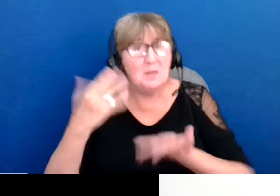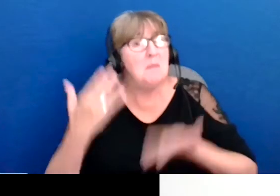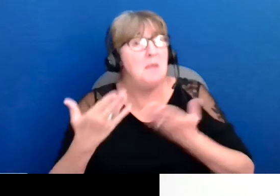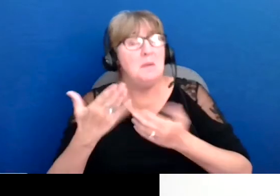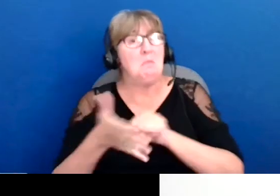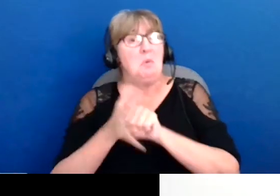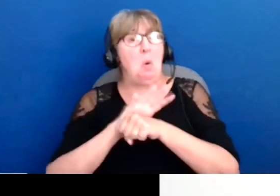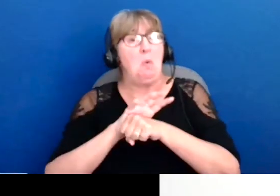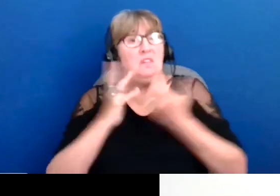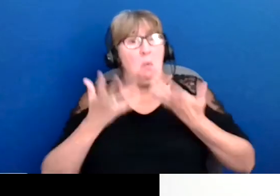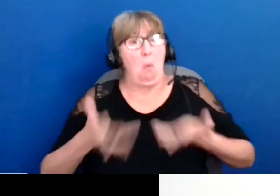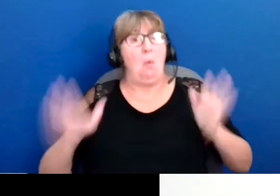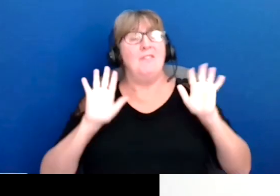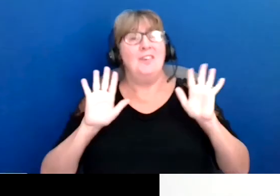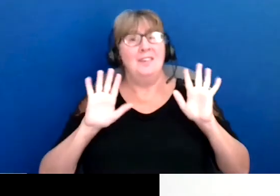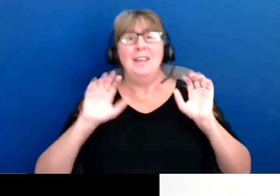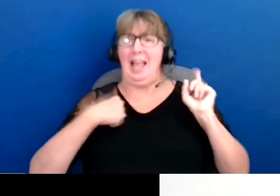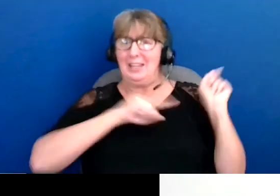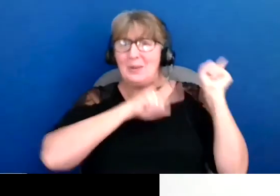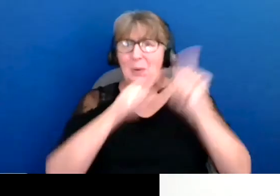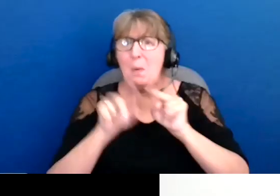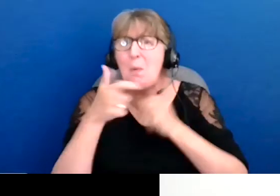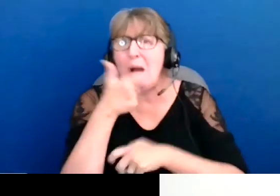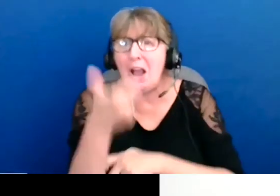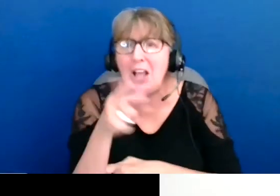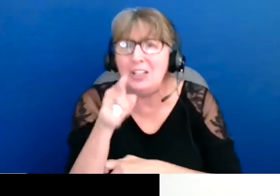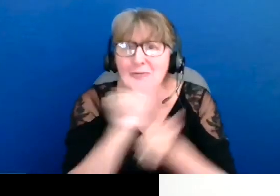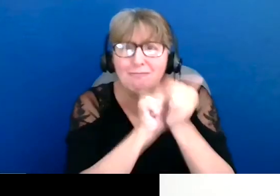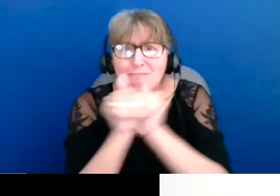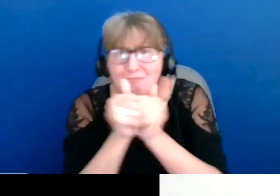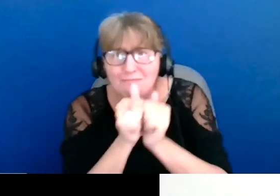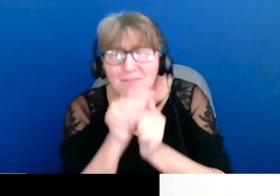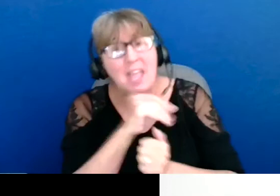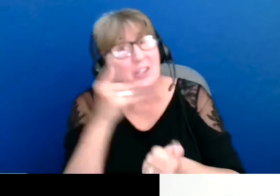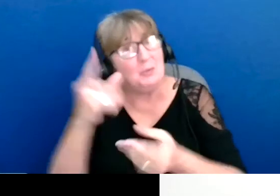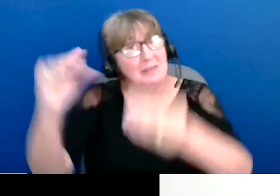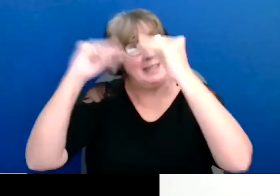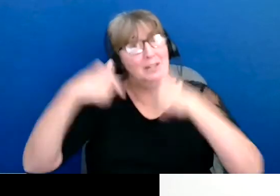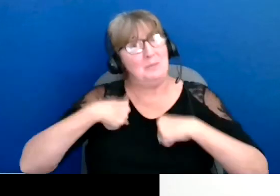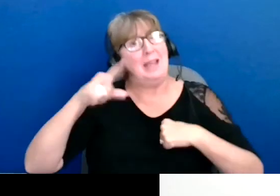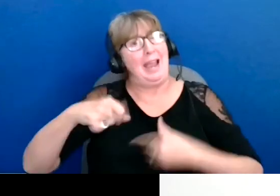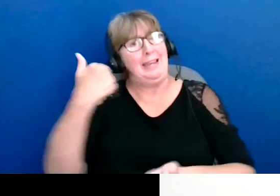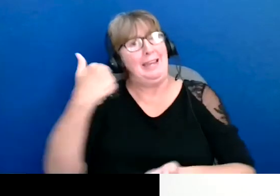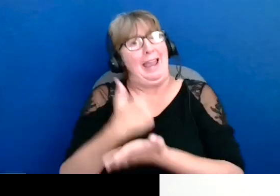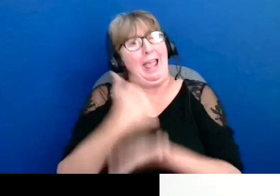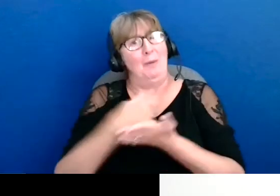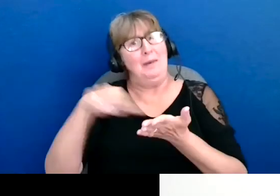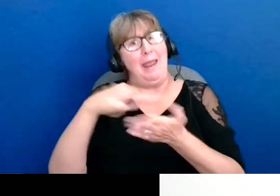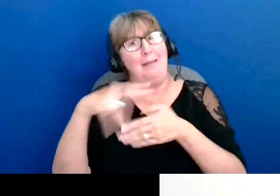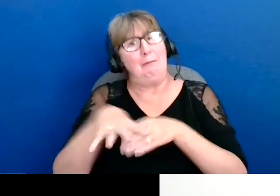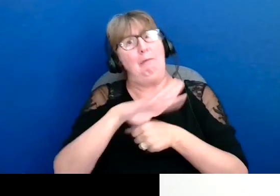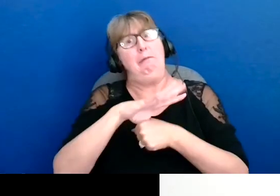ballroom dancing competition, and maybe you could even teach me. I need all the help I can get. with my horrible dancing skills.